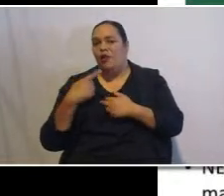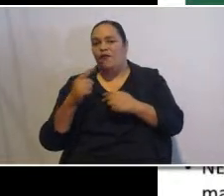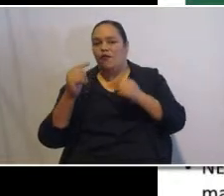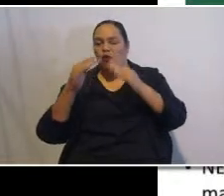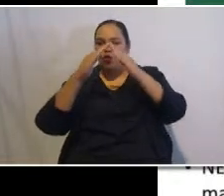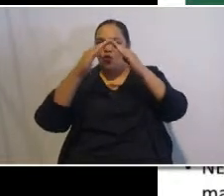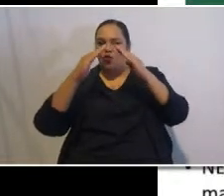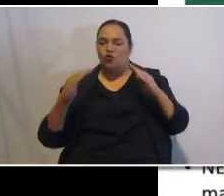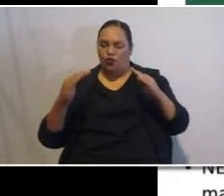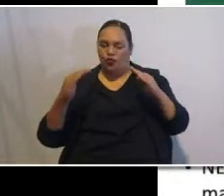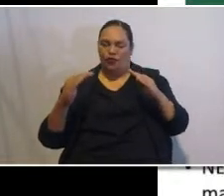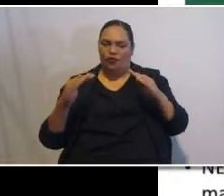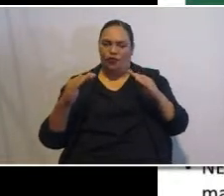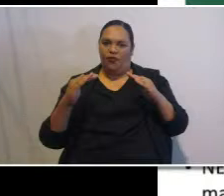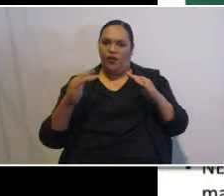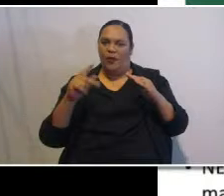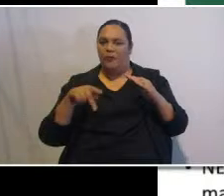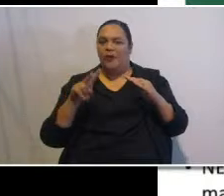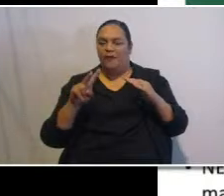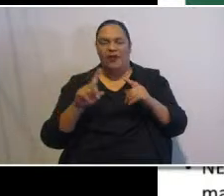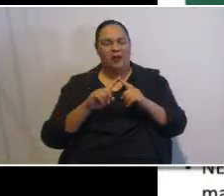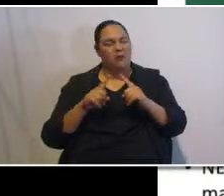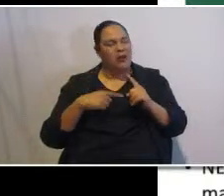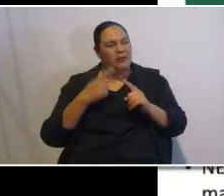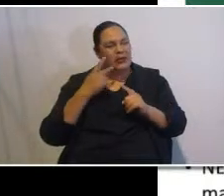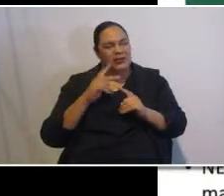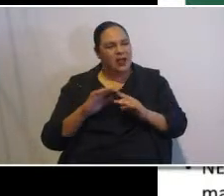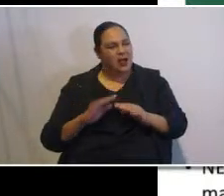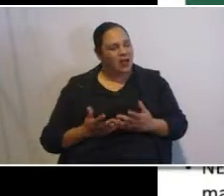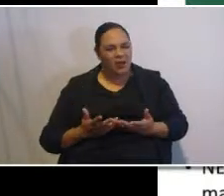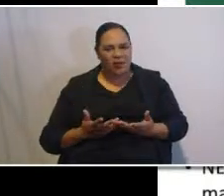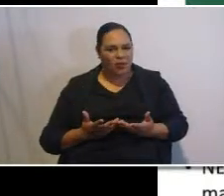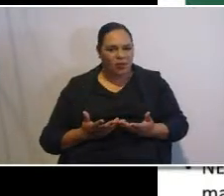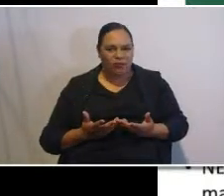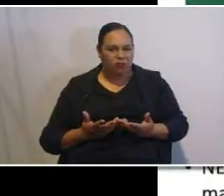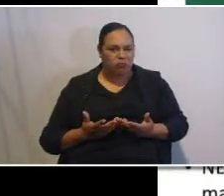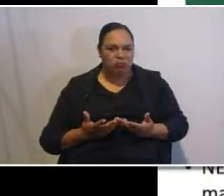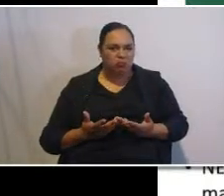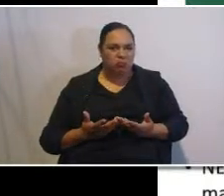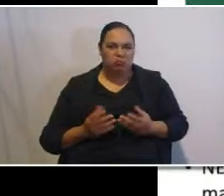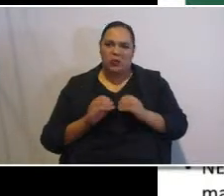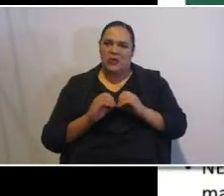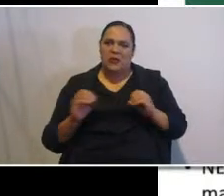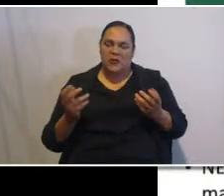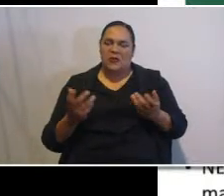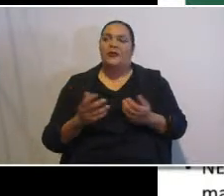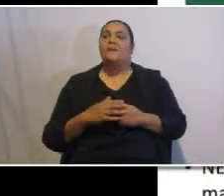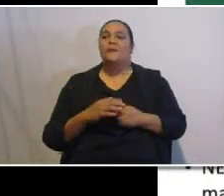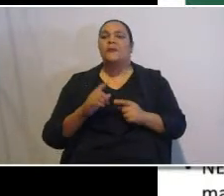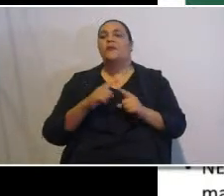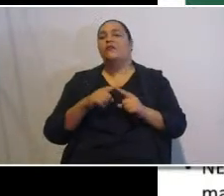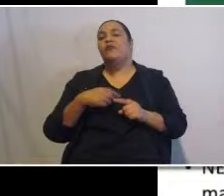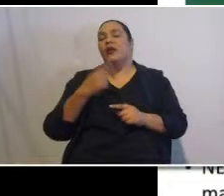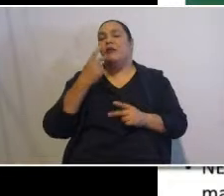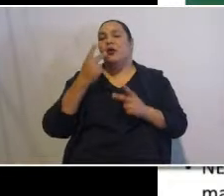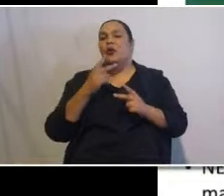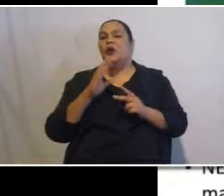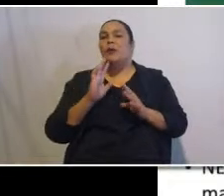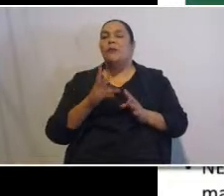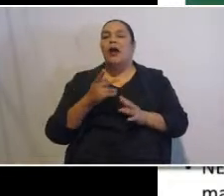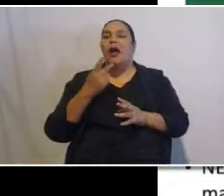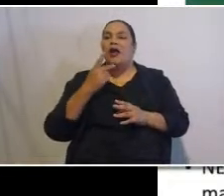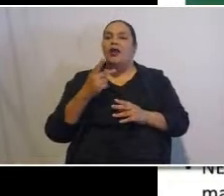rooftop PV, but I don't see how. And it looks like, just